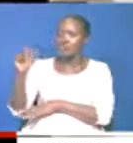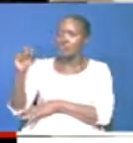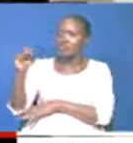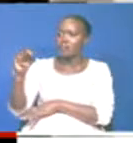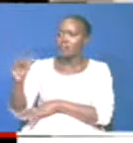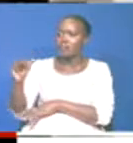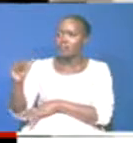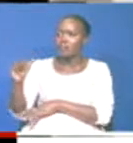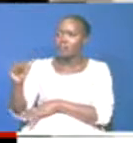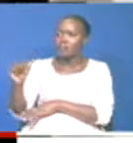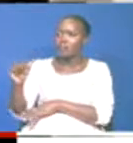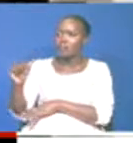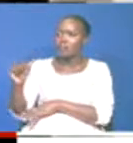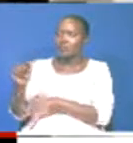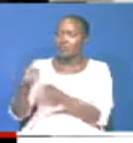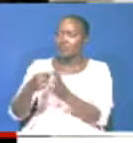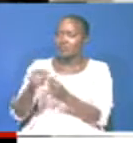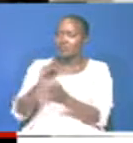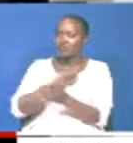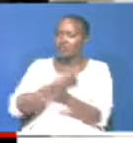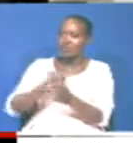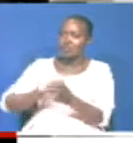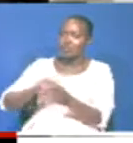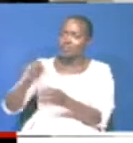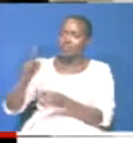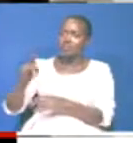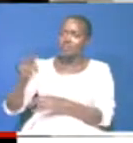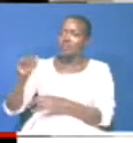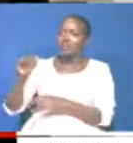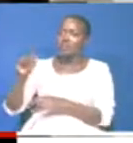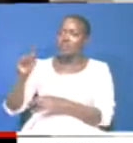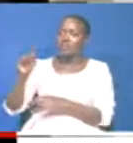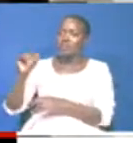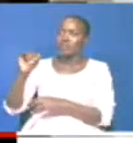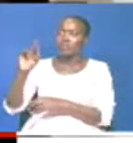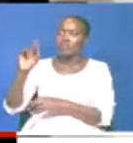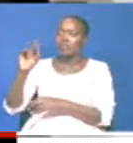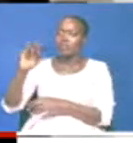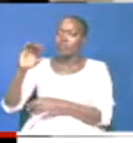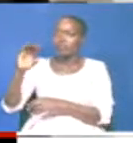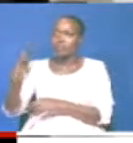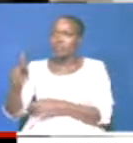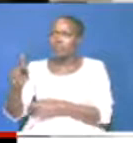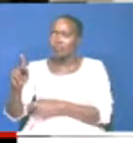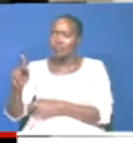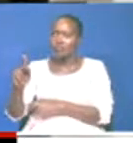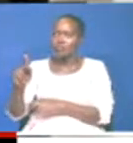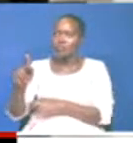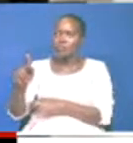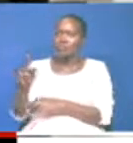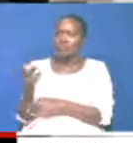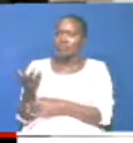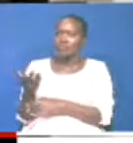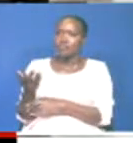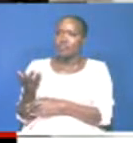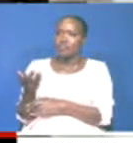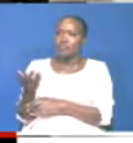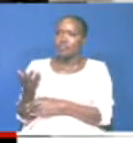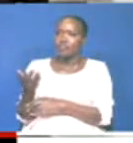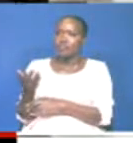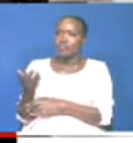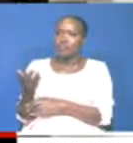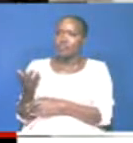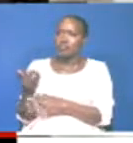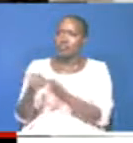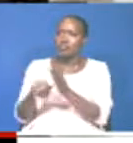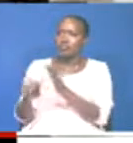Patrick's. And of course, from St. Patrick's, I went to Kwelele High School, which is actually under the